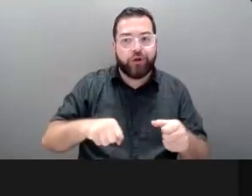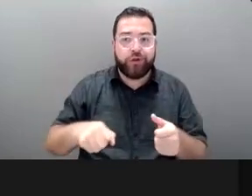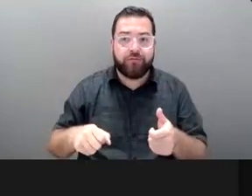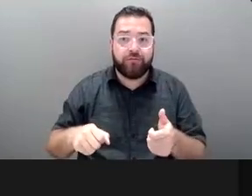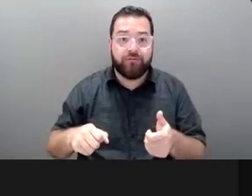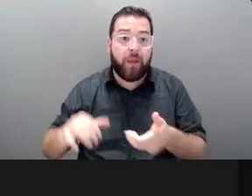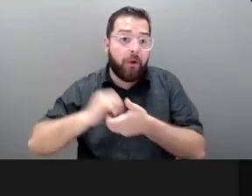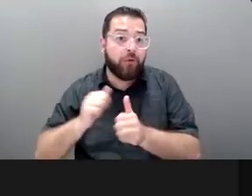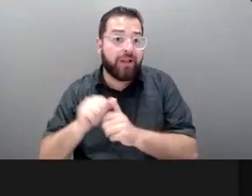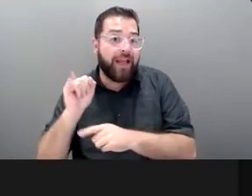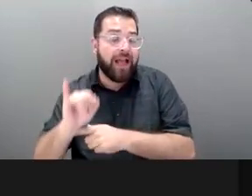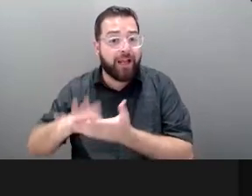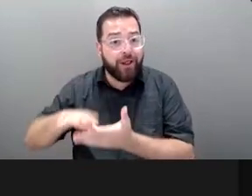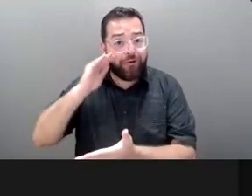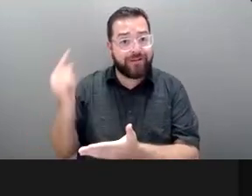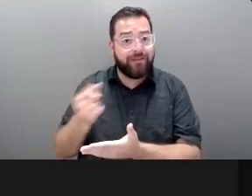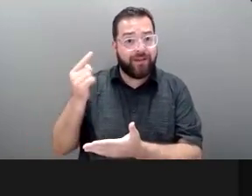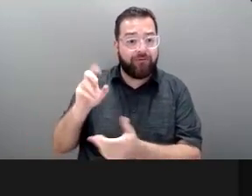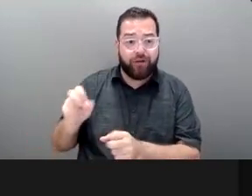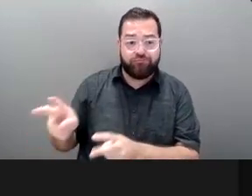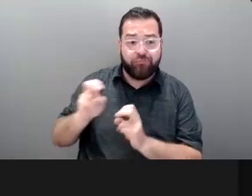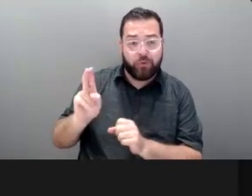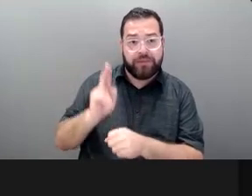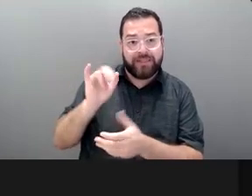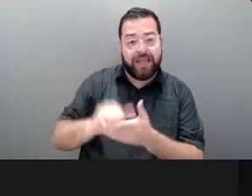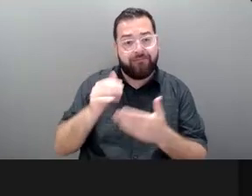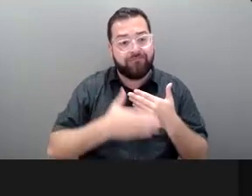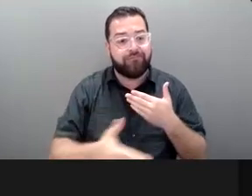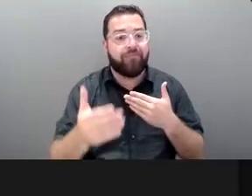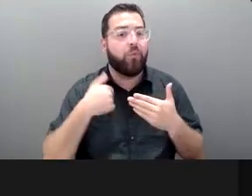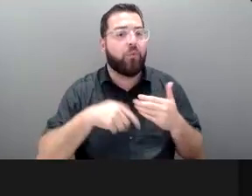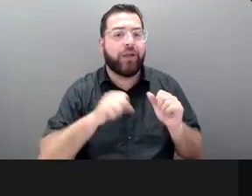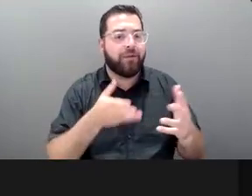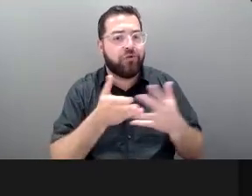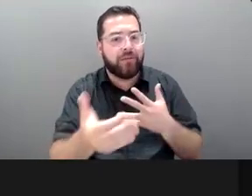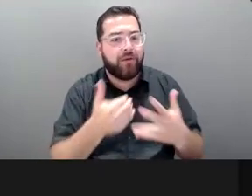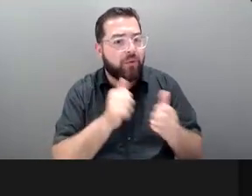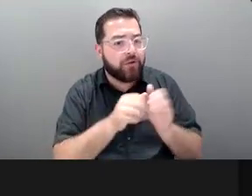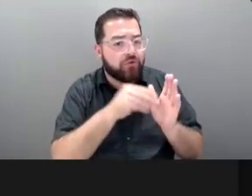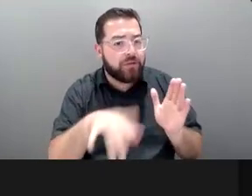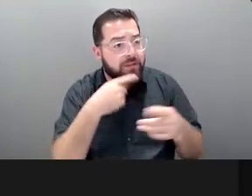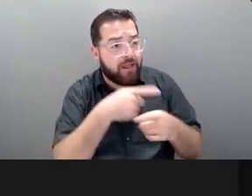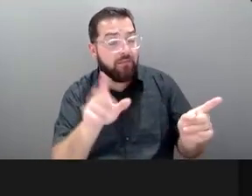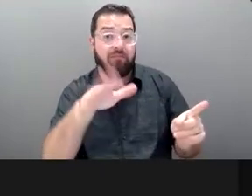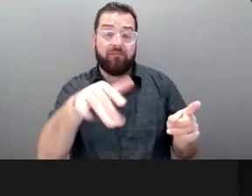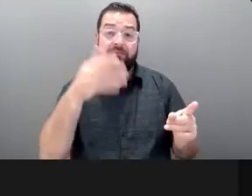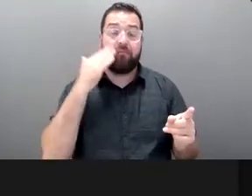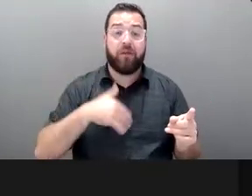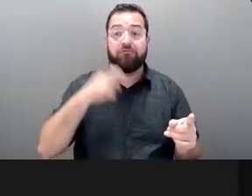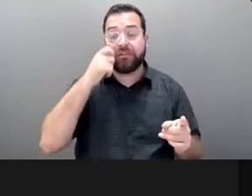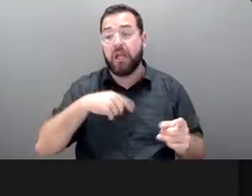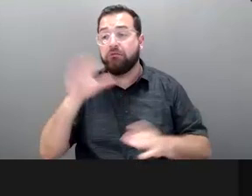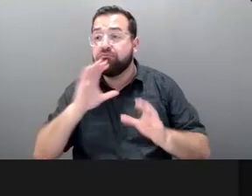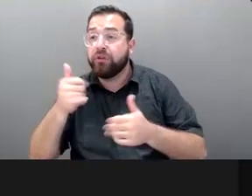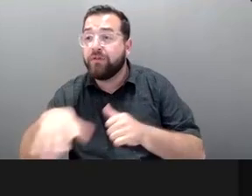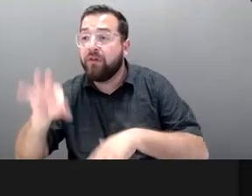AI. So I like EduTrust. Like, I'm going to take that and we can be very transparent with students and say, hey, so I was looking for this and a